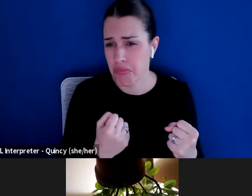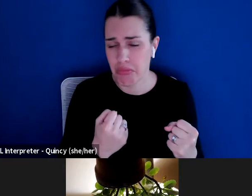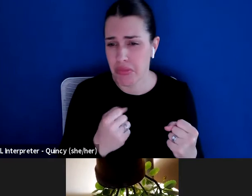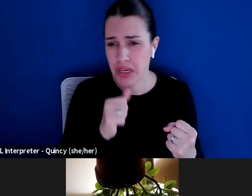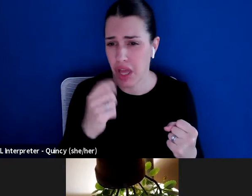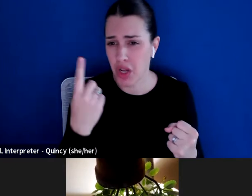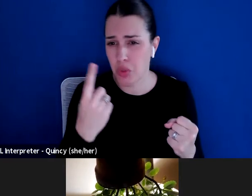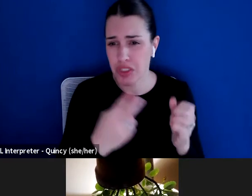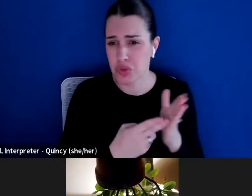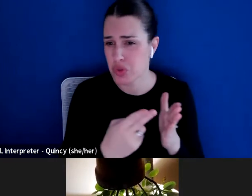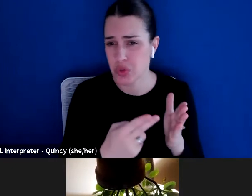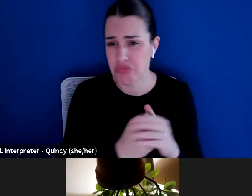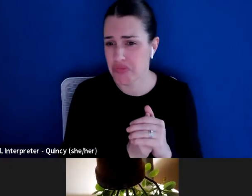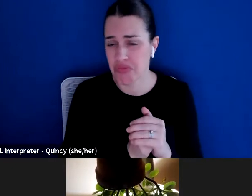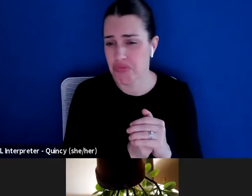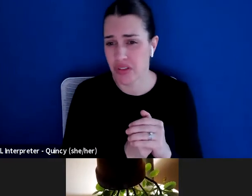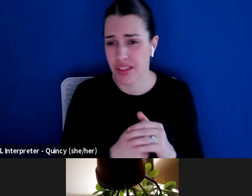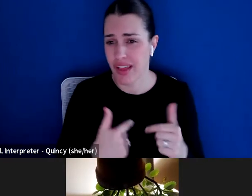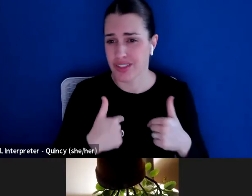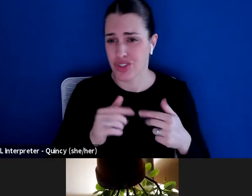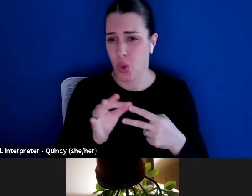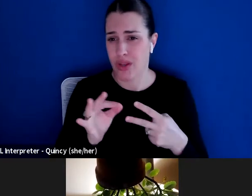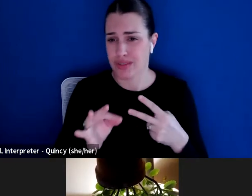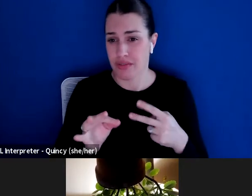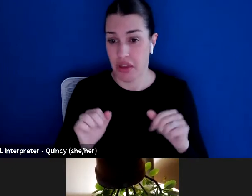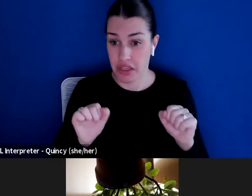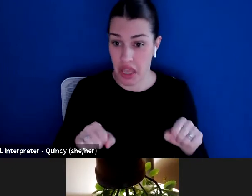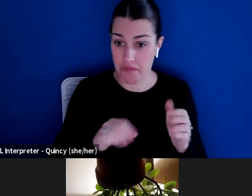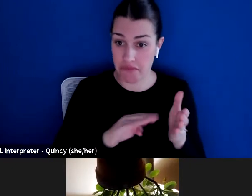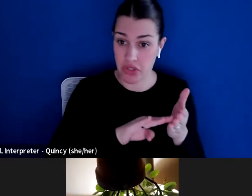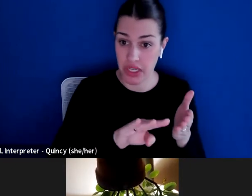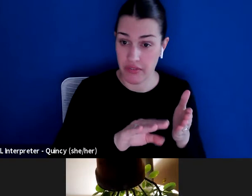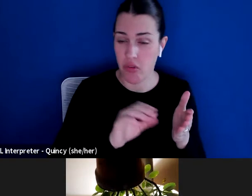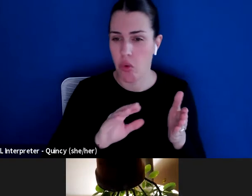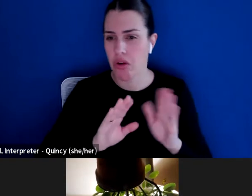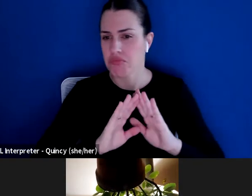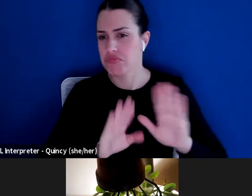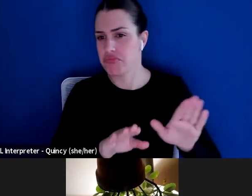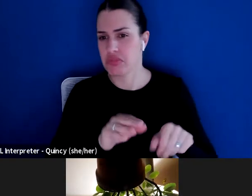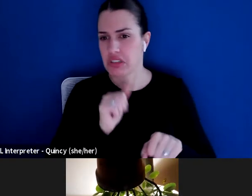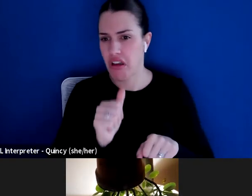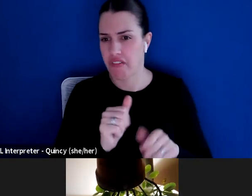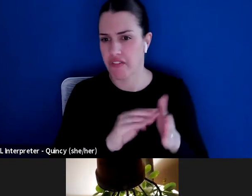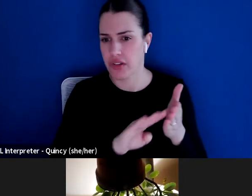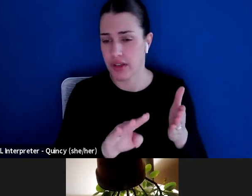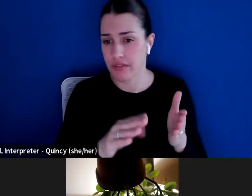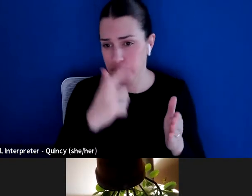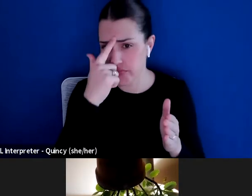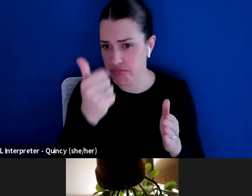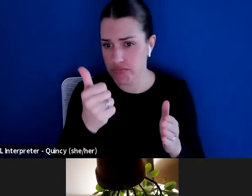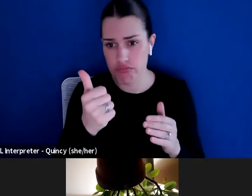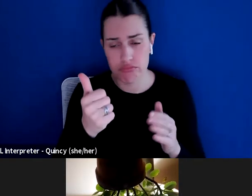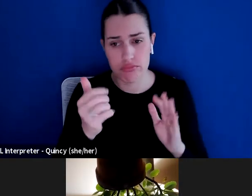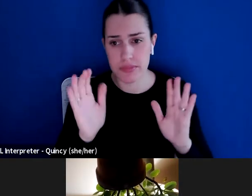necessarily true. It's the survivor's choice whether they want to forgive the person or people who've harmed them. So we do want to acknowledge